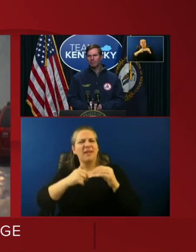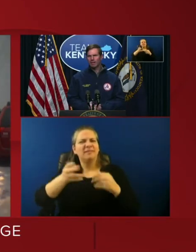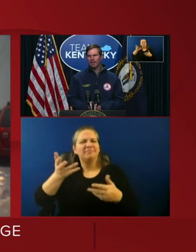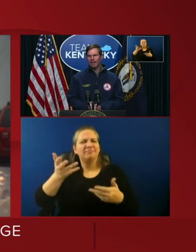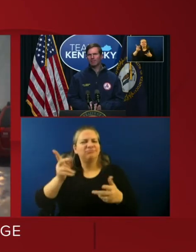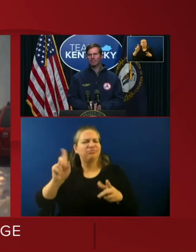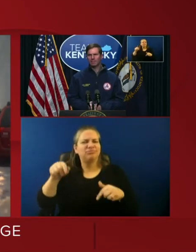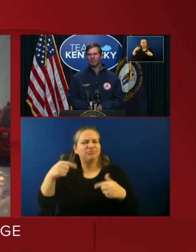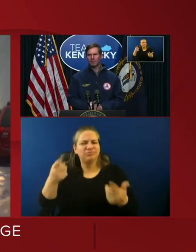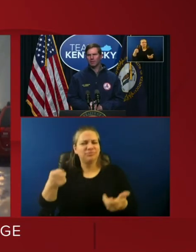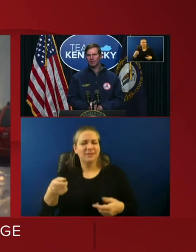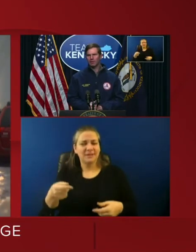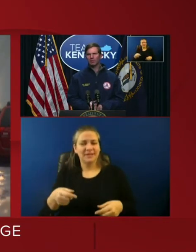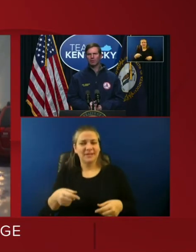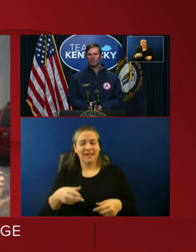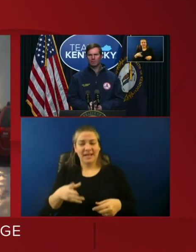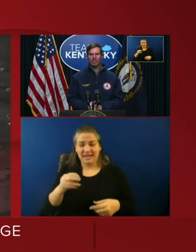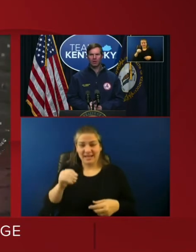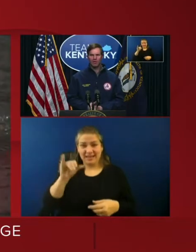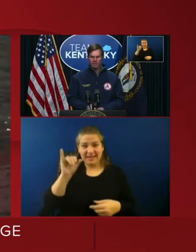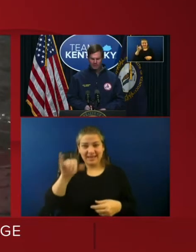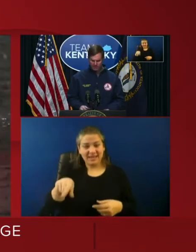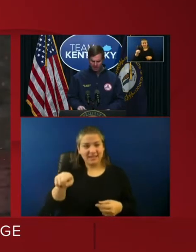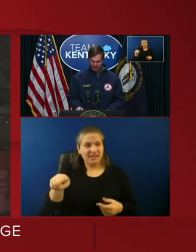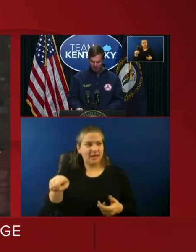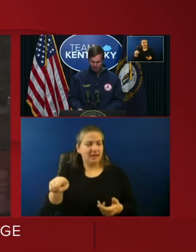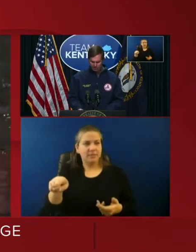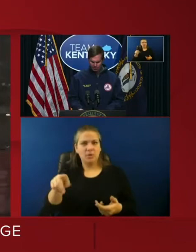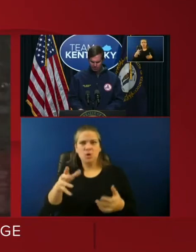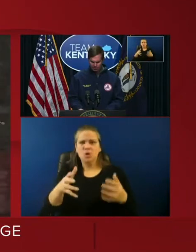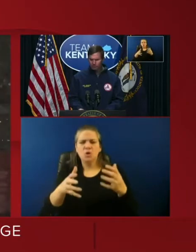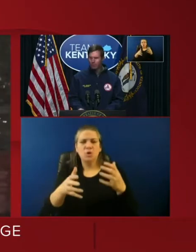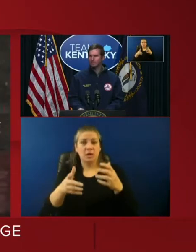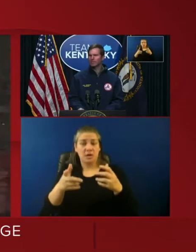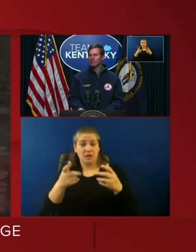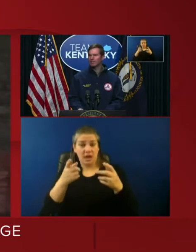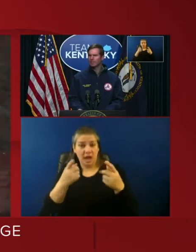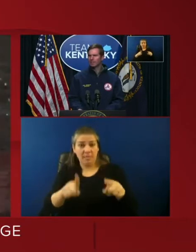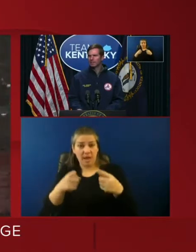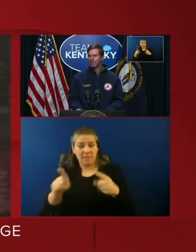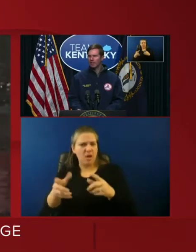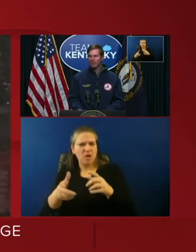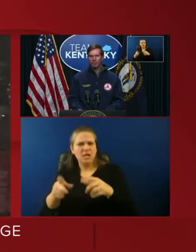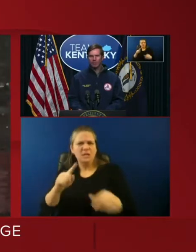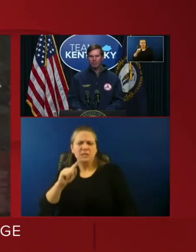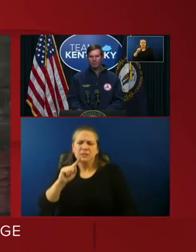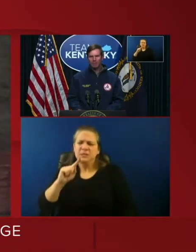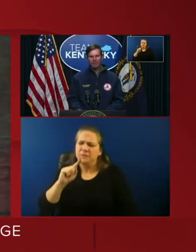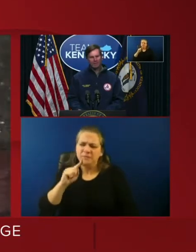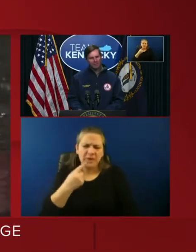nature of them, having some of the most severe, also unprecedented.